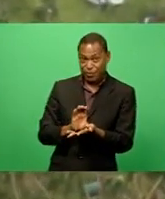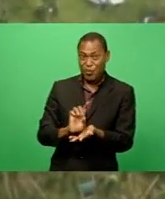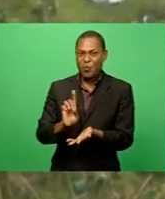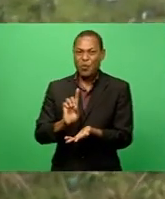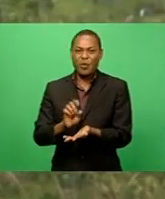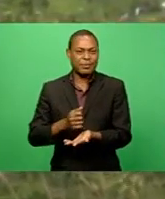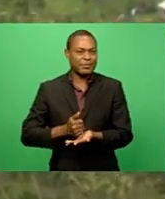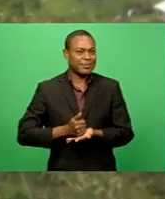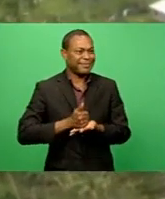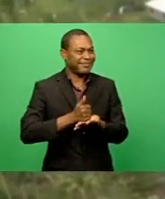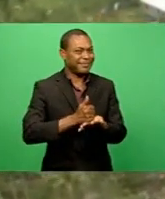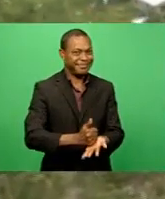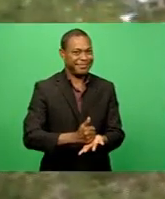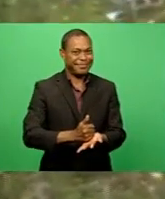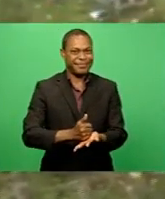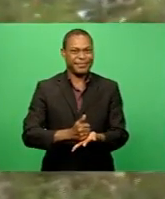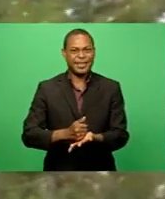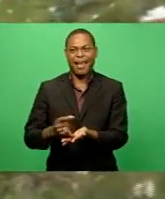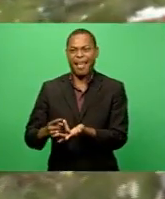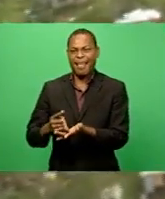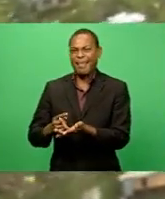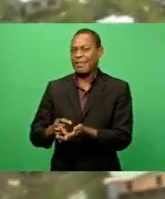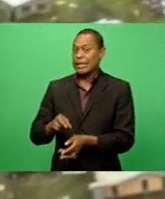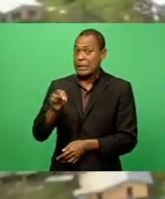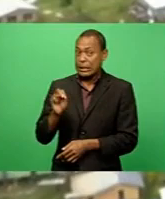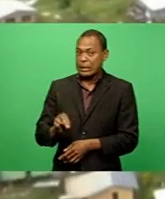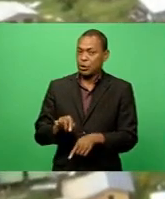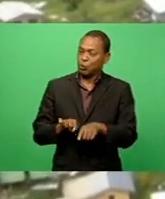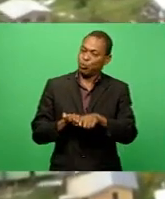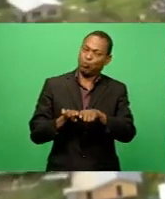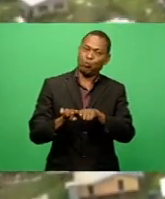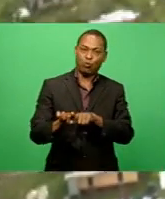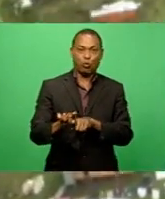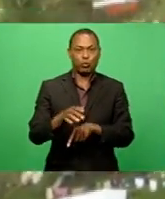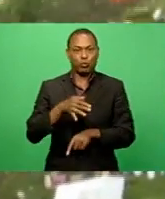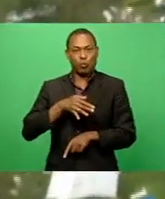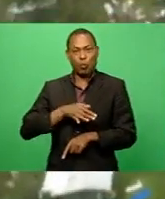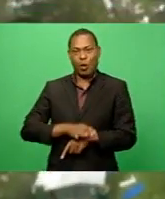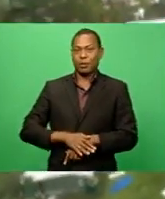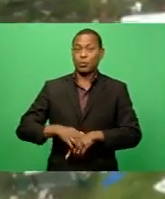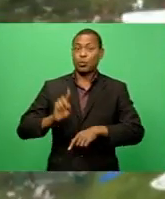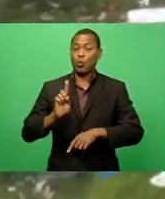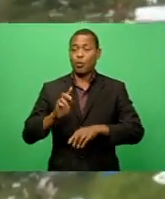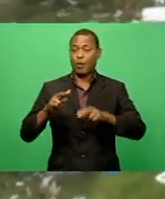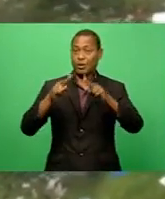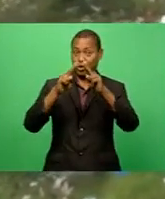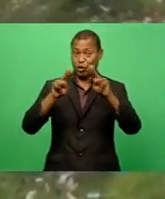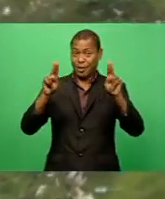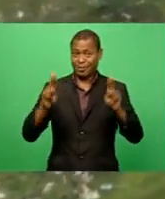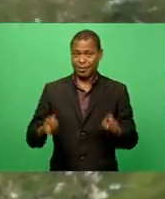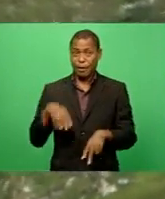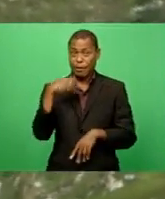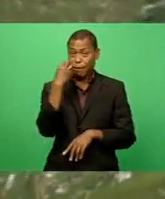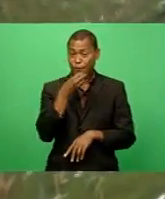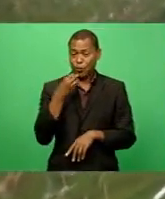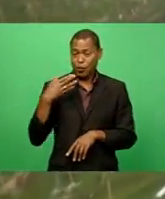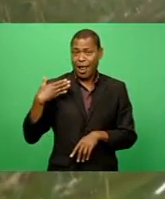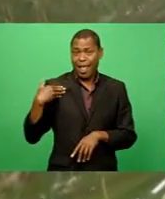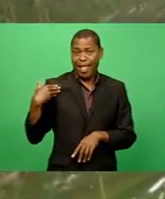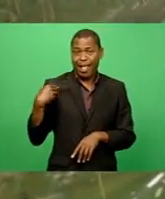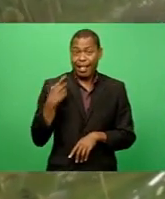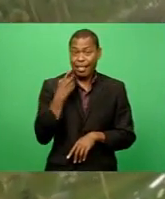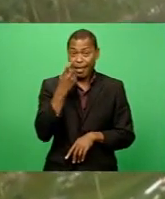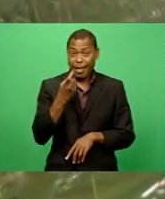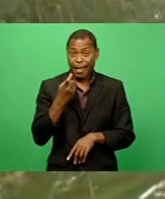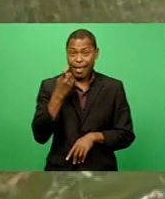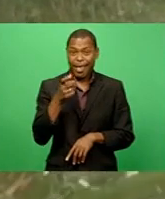to respond to the immediate needs of those most in need. This includes shelter, food, healthcare and access to clean water,